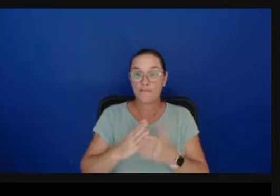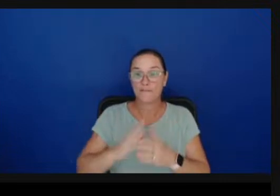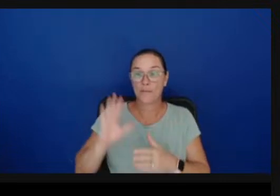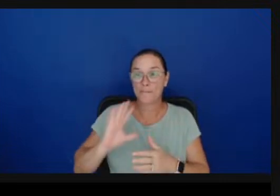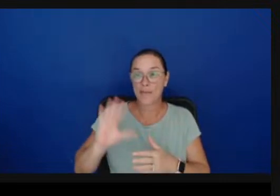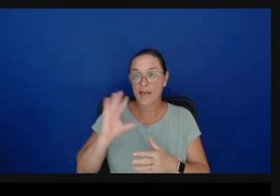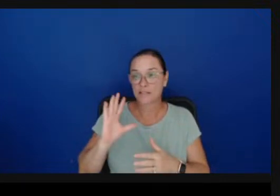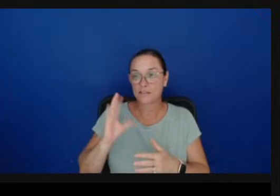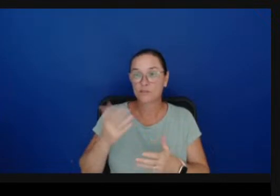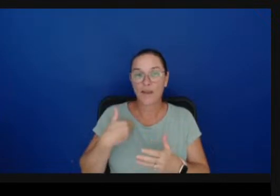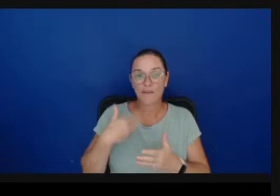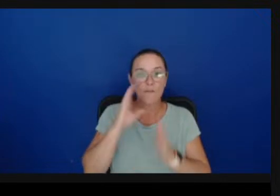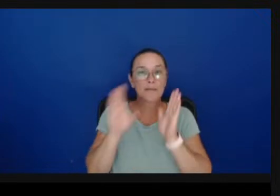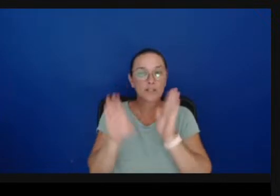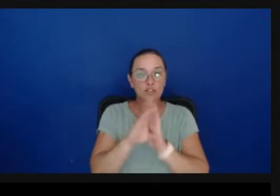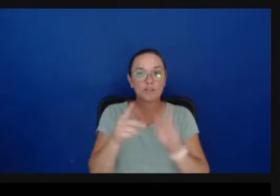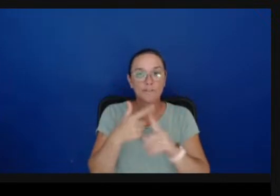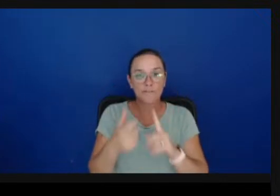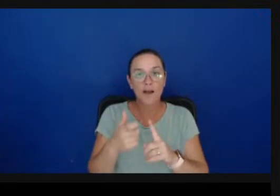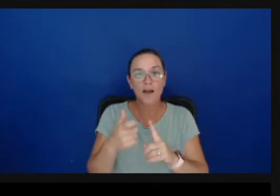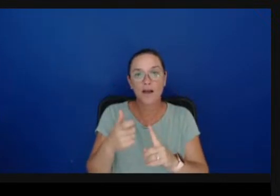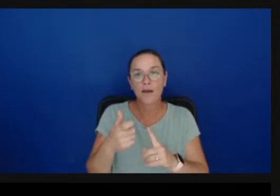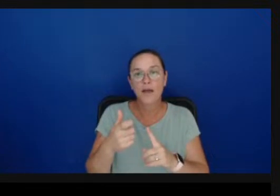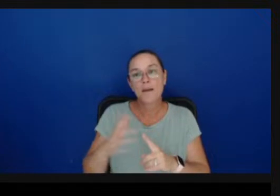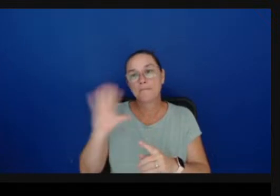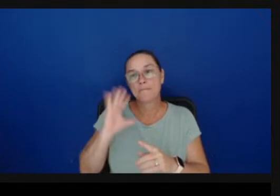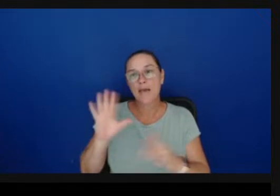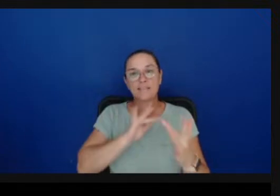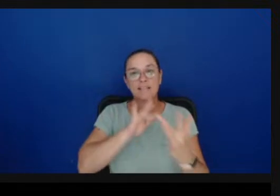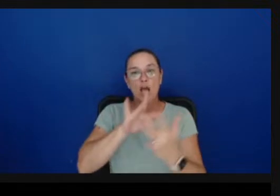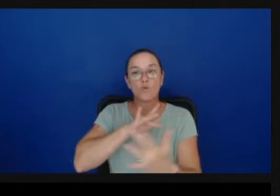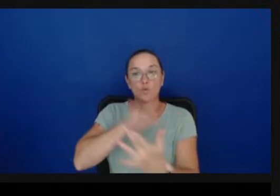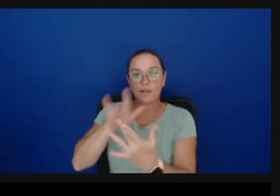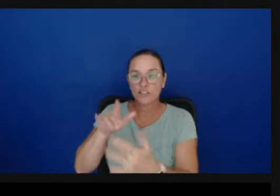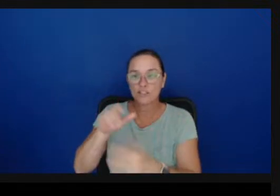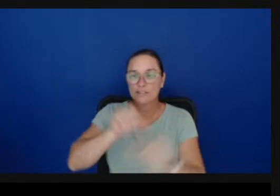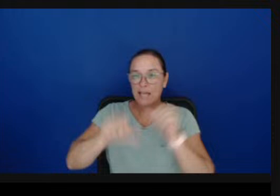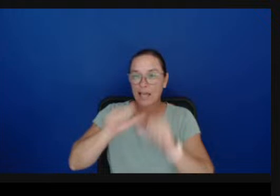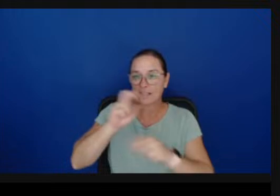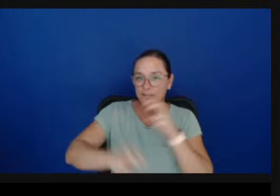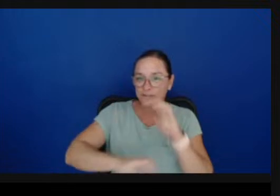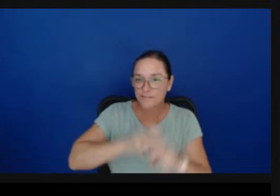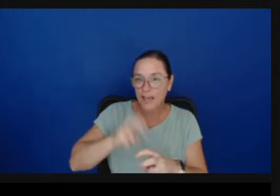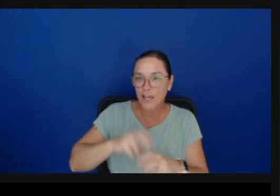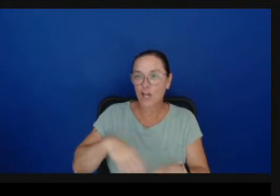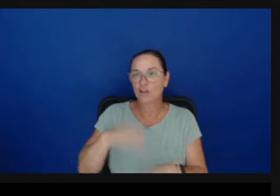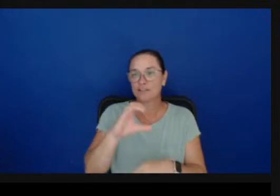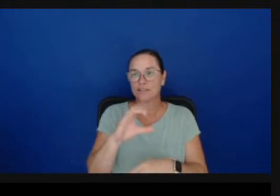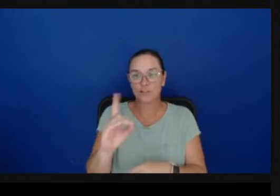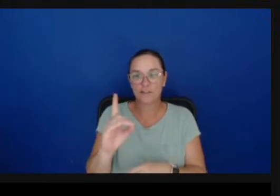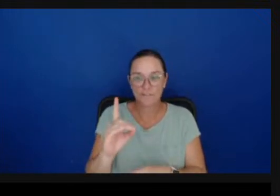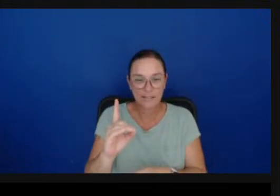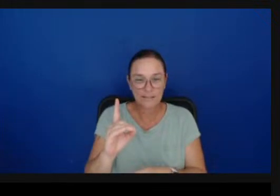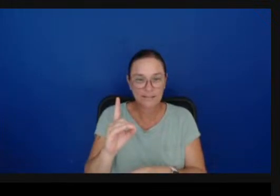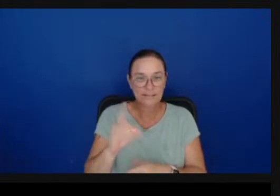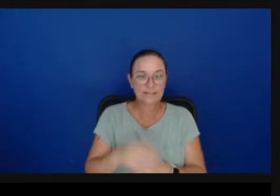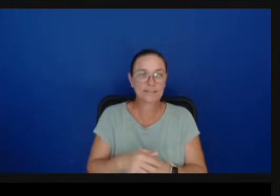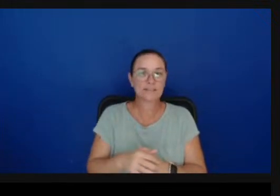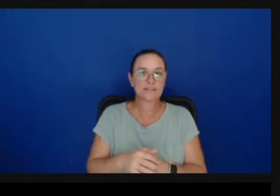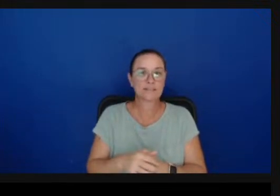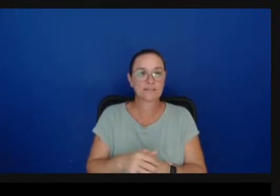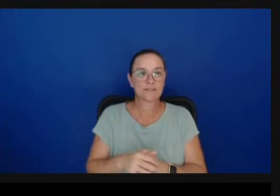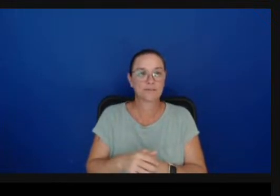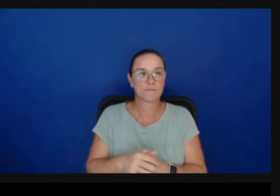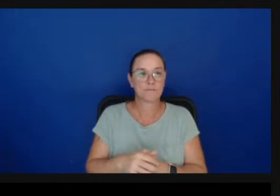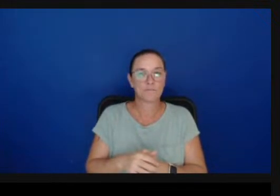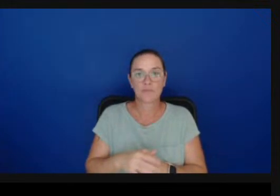there's some pictures from the past outreach programs that we've done, from the science fair to the civil defense prep